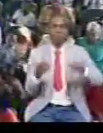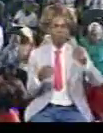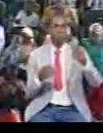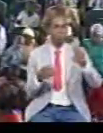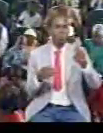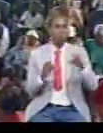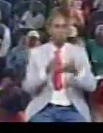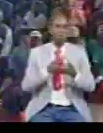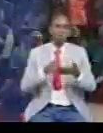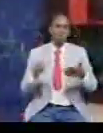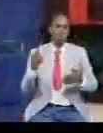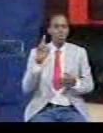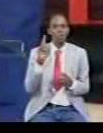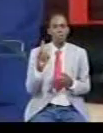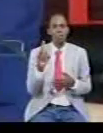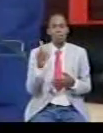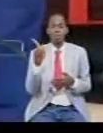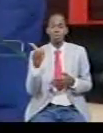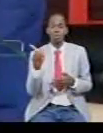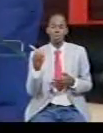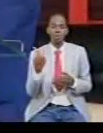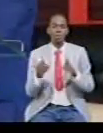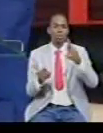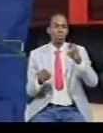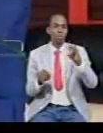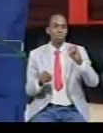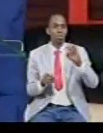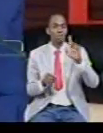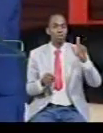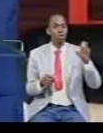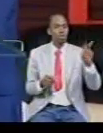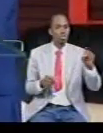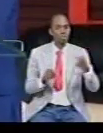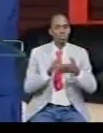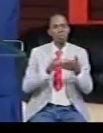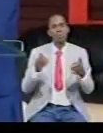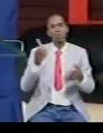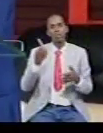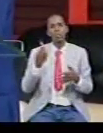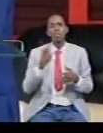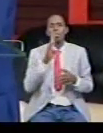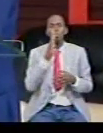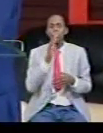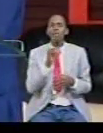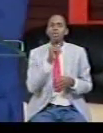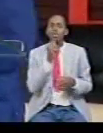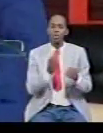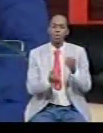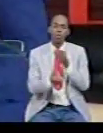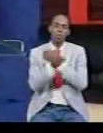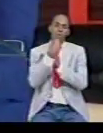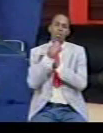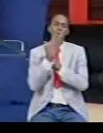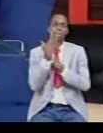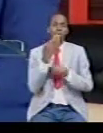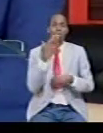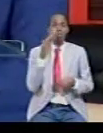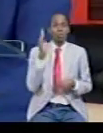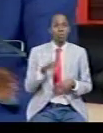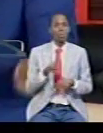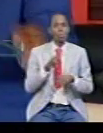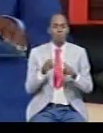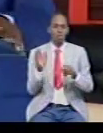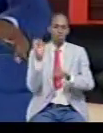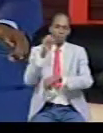chapter 12, verse 21. Be not overcome of evil, but